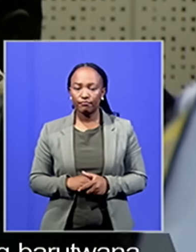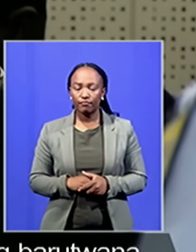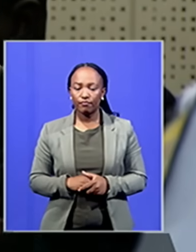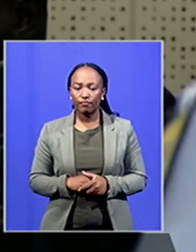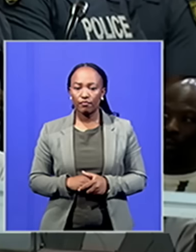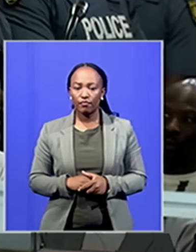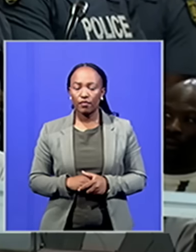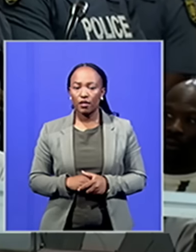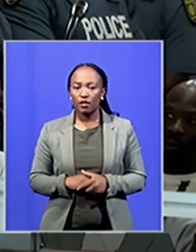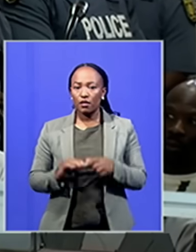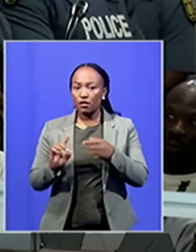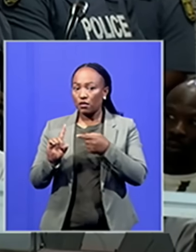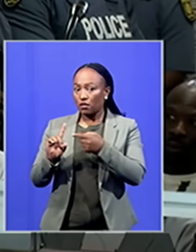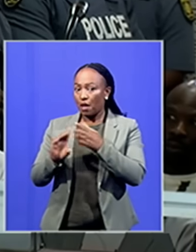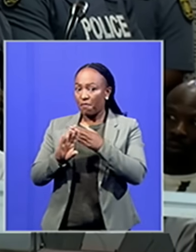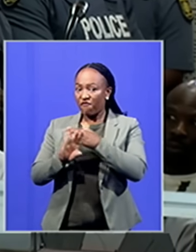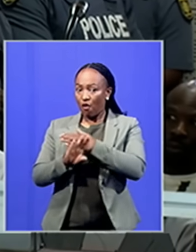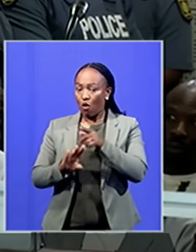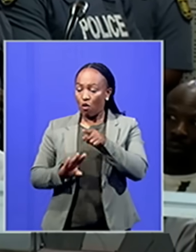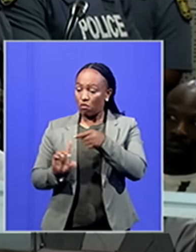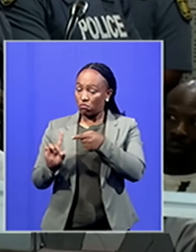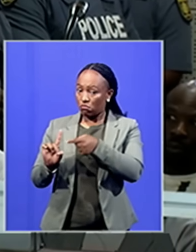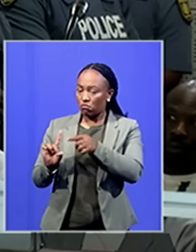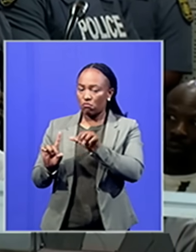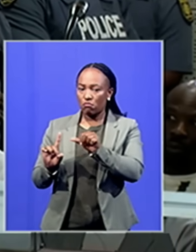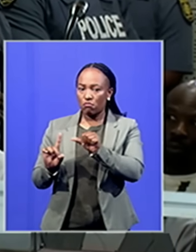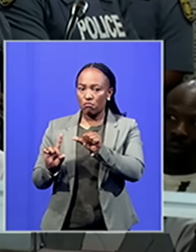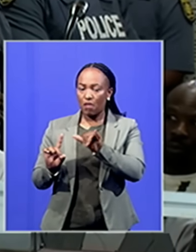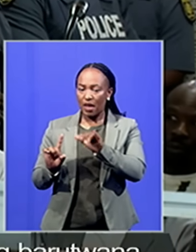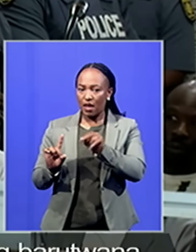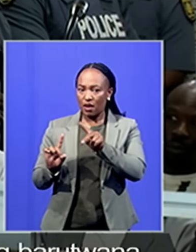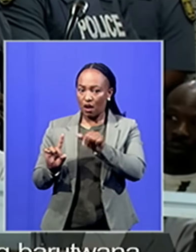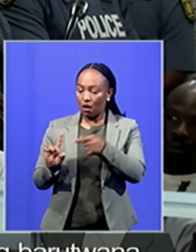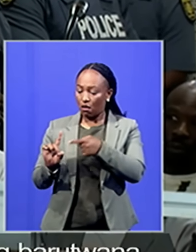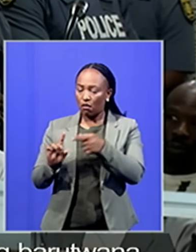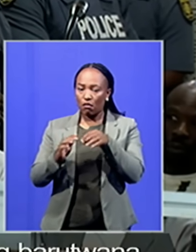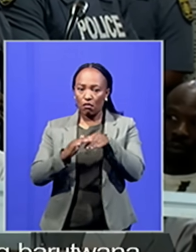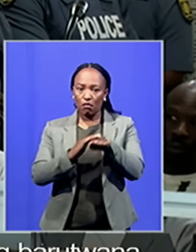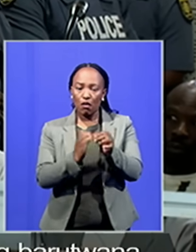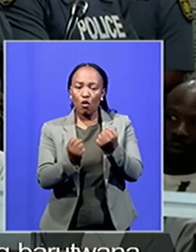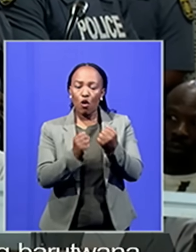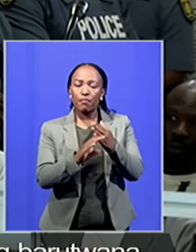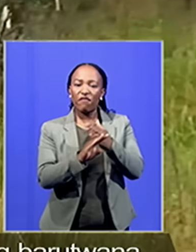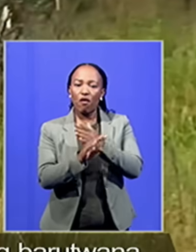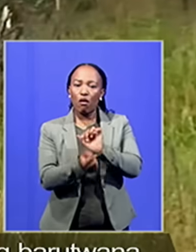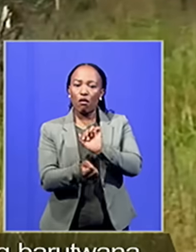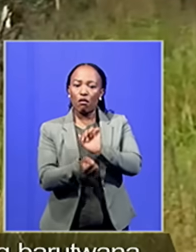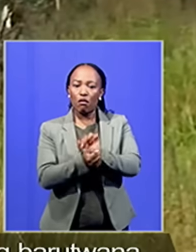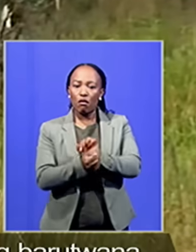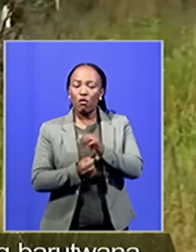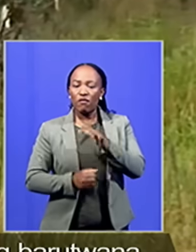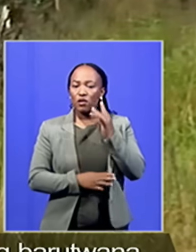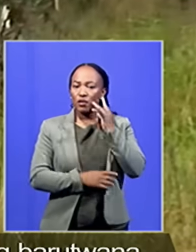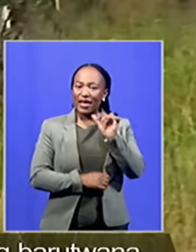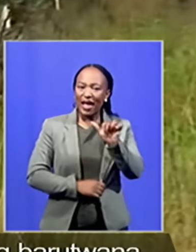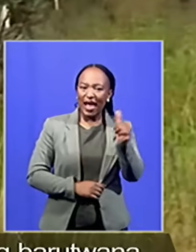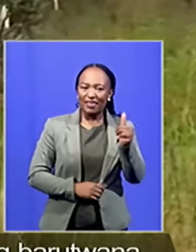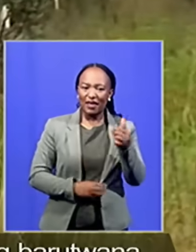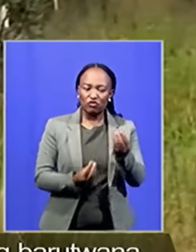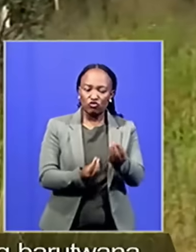Nakwana pele Ayanda tlotla a kena lekgotleng la dinyewe lekgetlo la pele ka mora hore a tshware ho utlwatse ditlaleo tsa hore hona le bana ba bang ba babedi